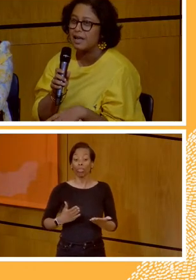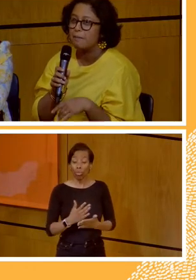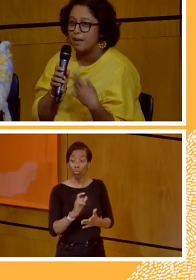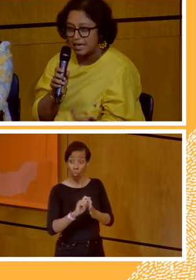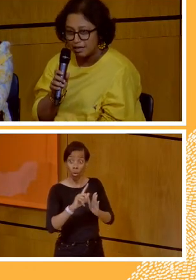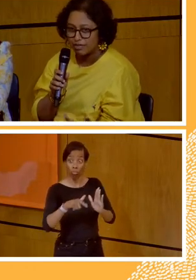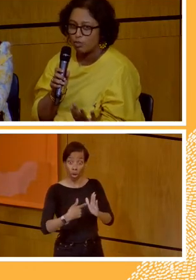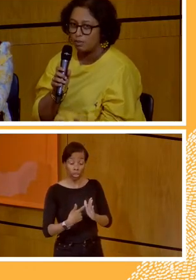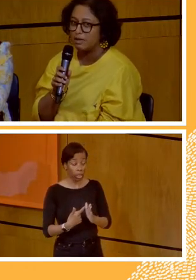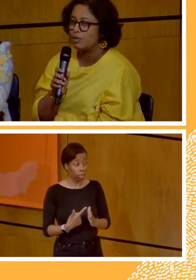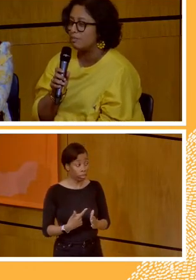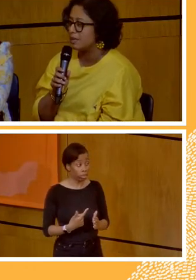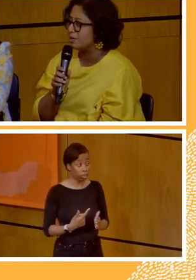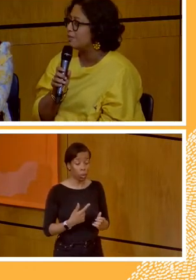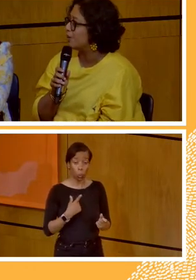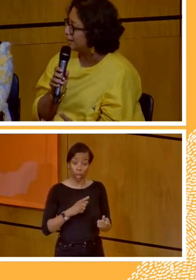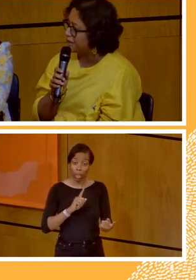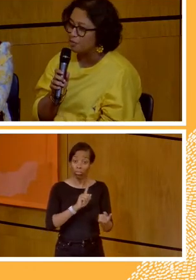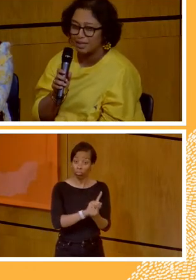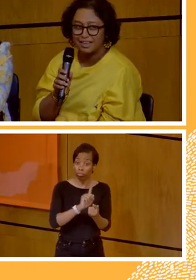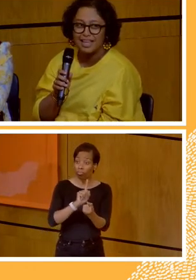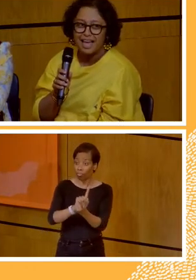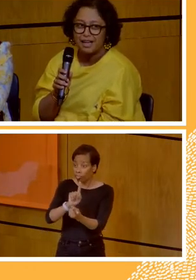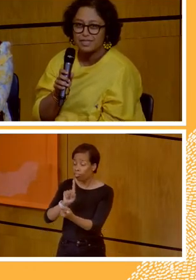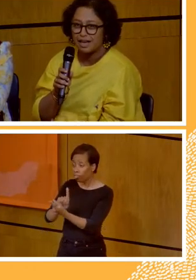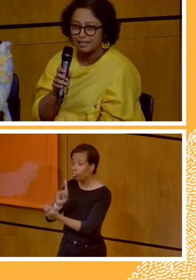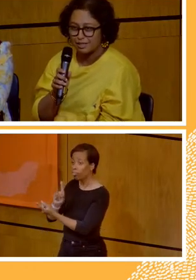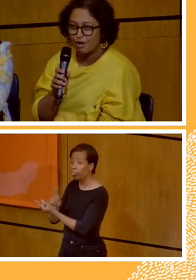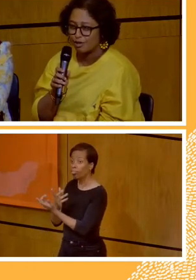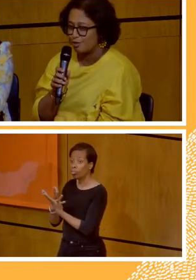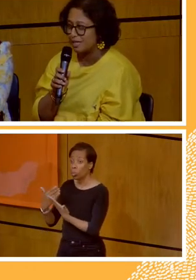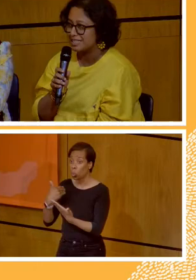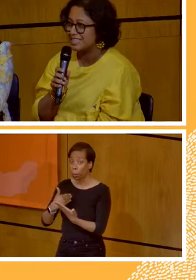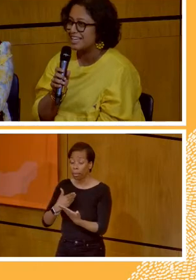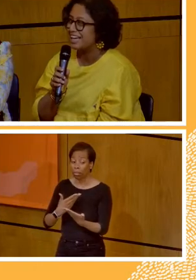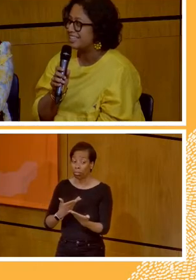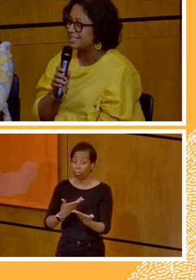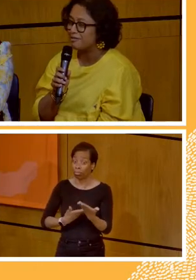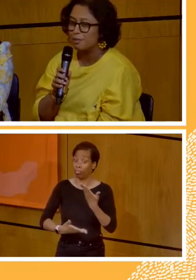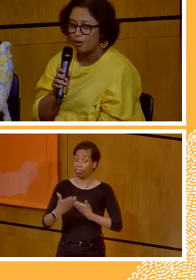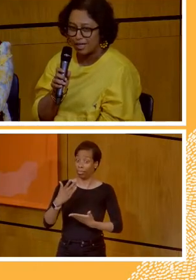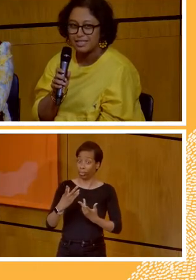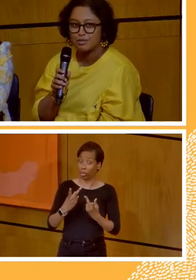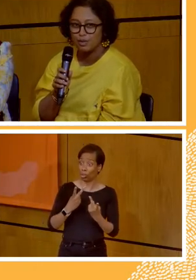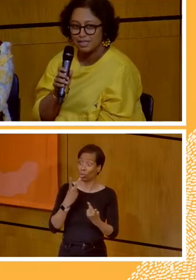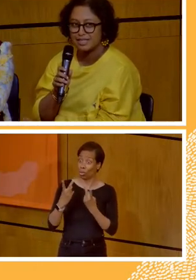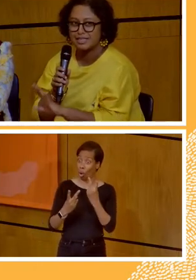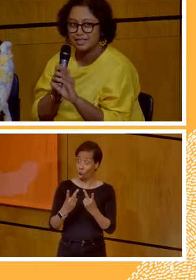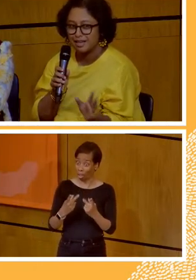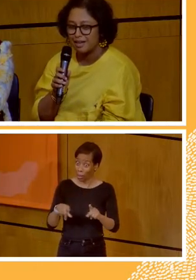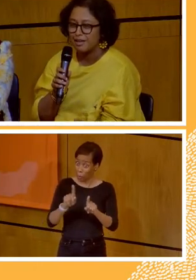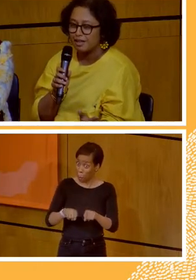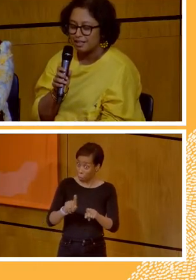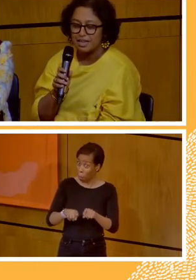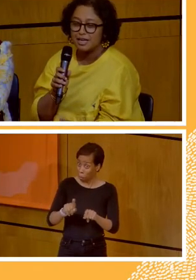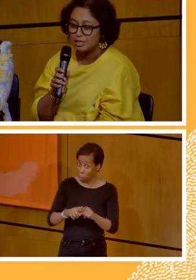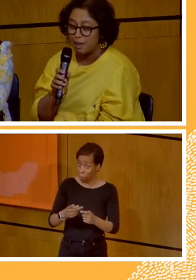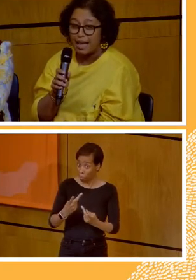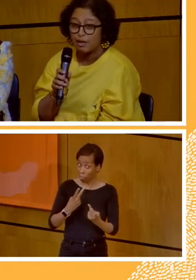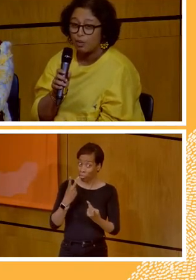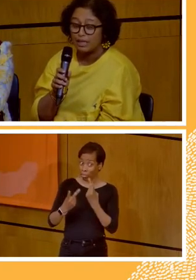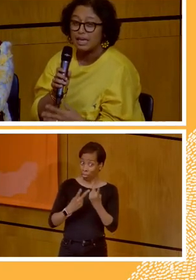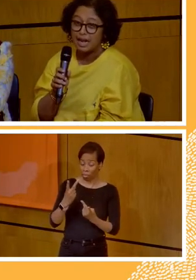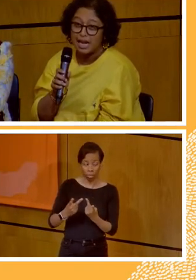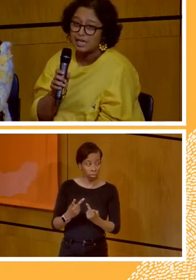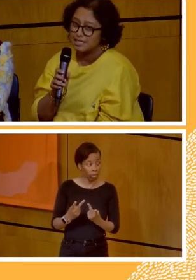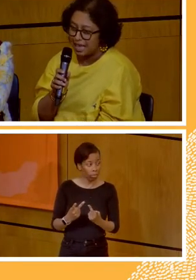that many of the women we've been working with have sung the song to us at several points versus 3 years